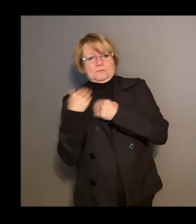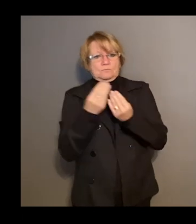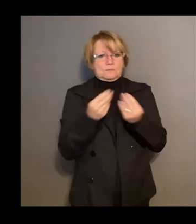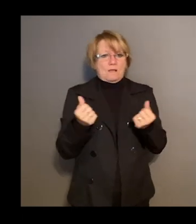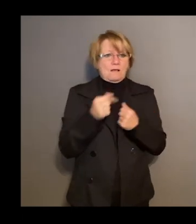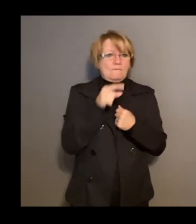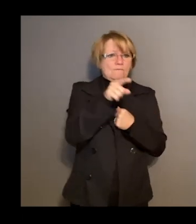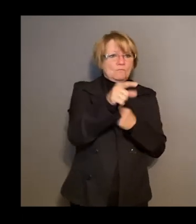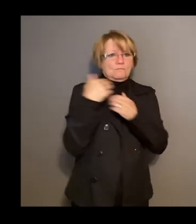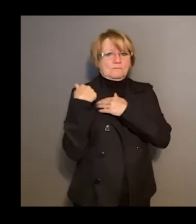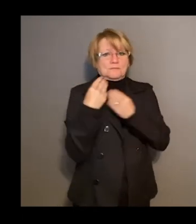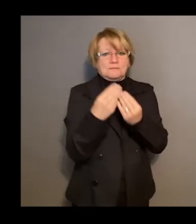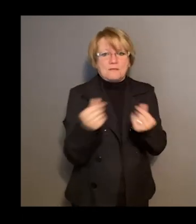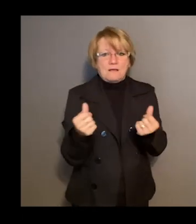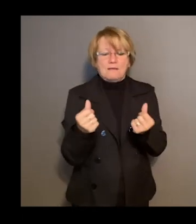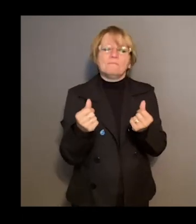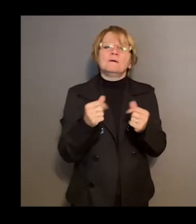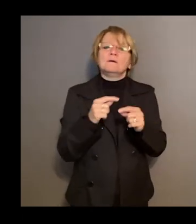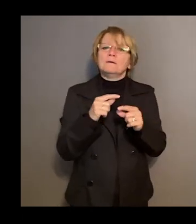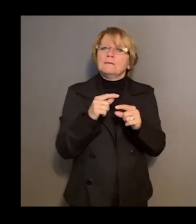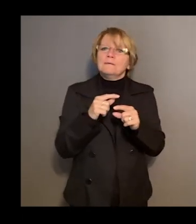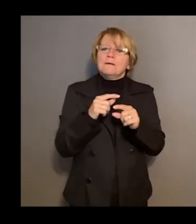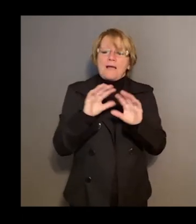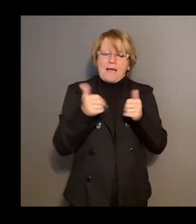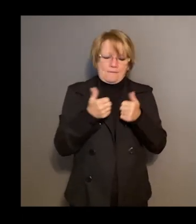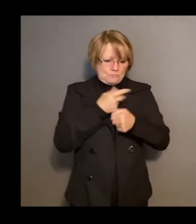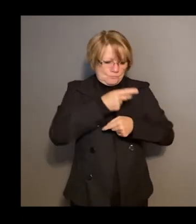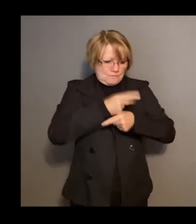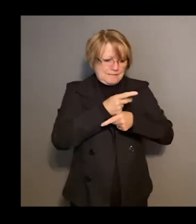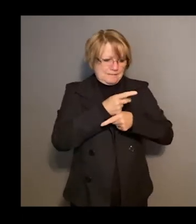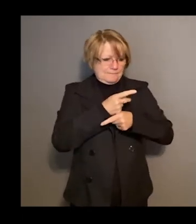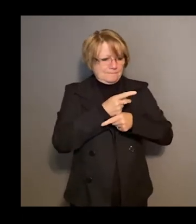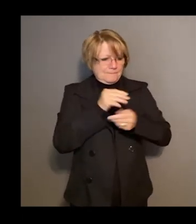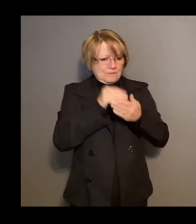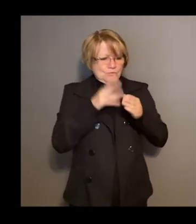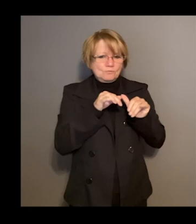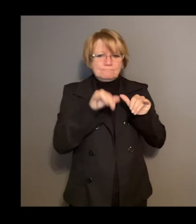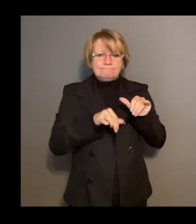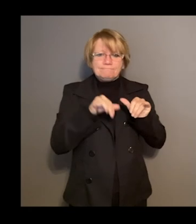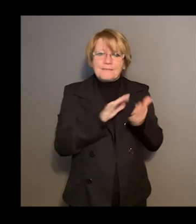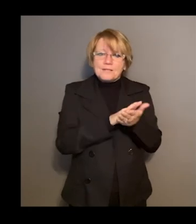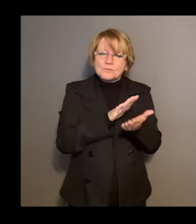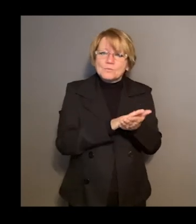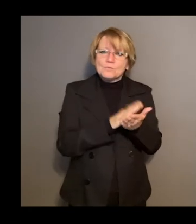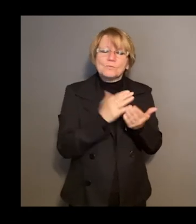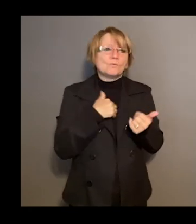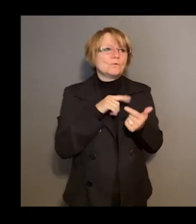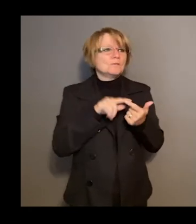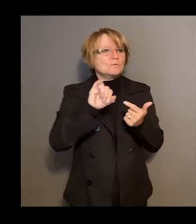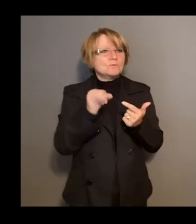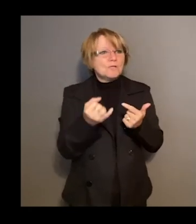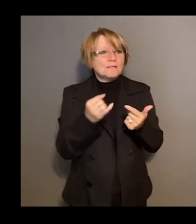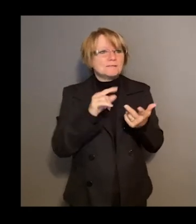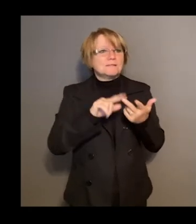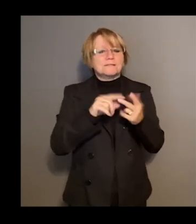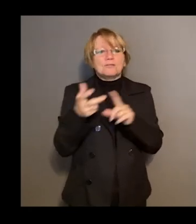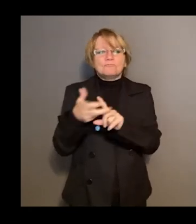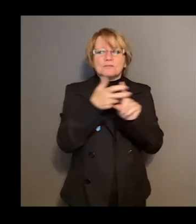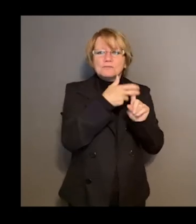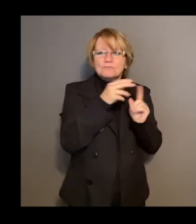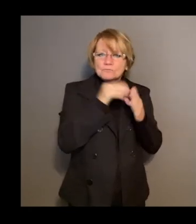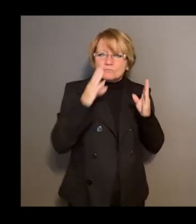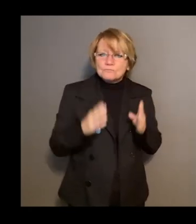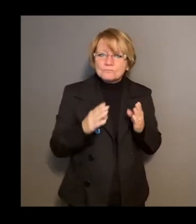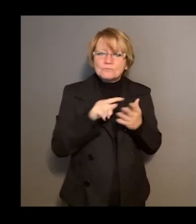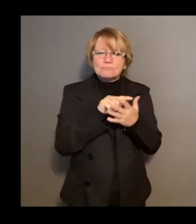of trying to solve these issues on retention and recruiting and social justice and diversity,